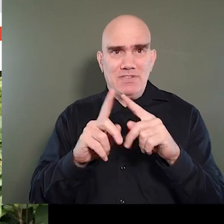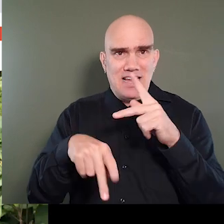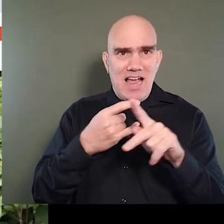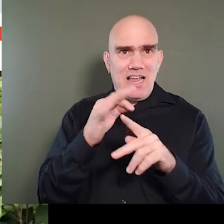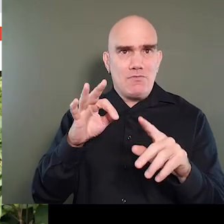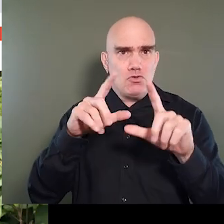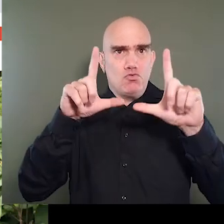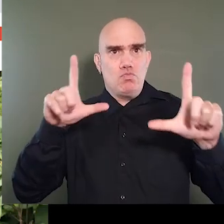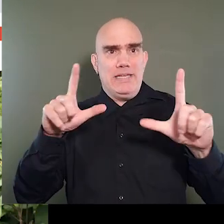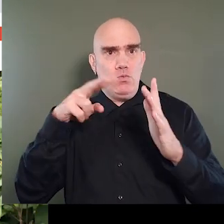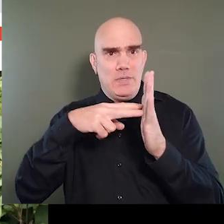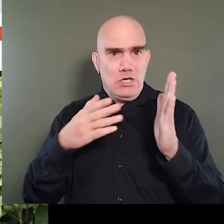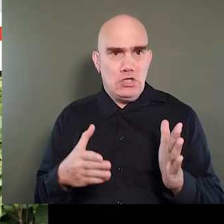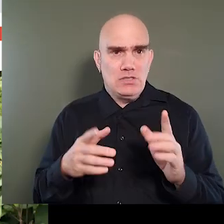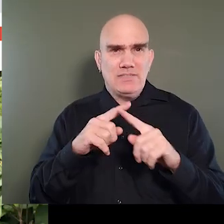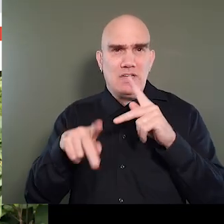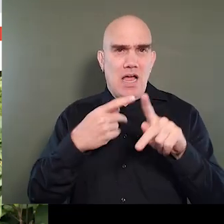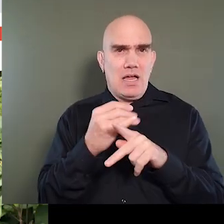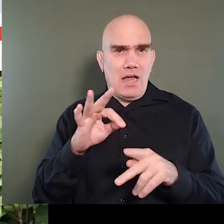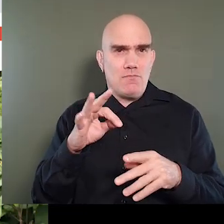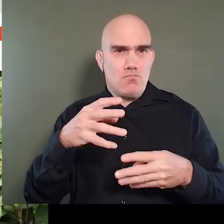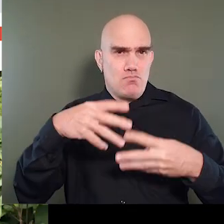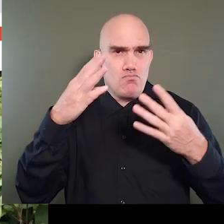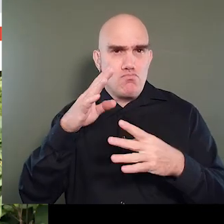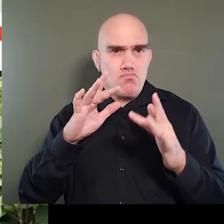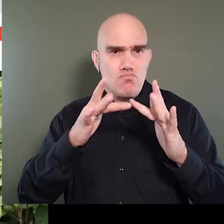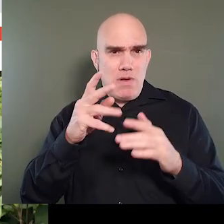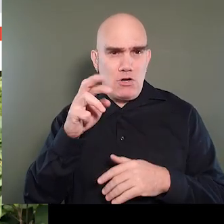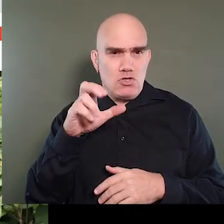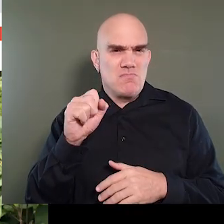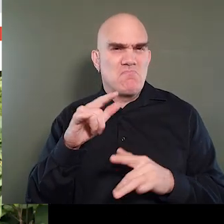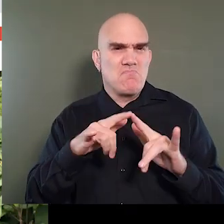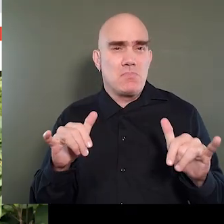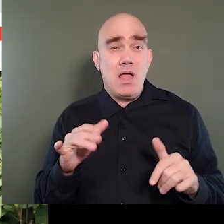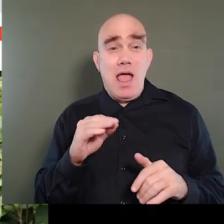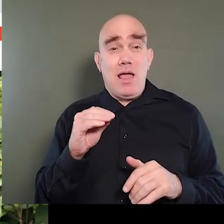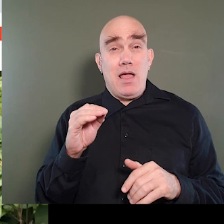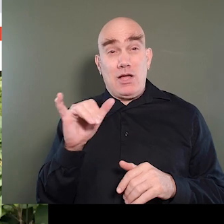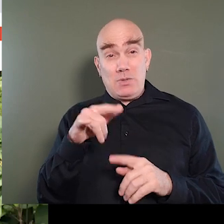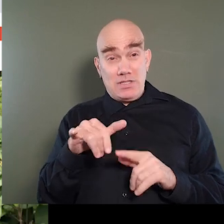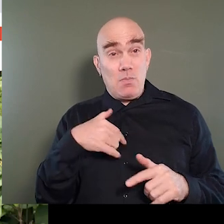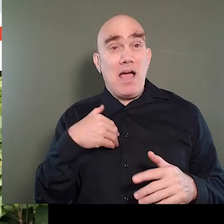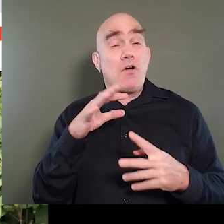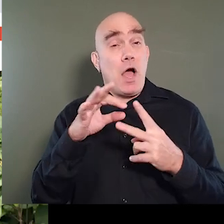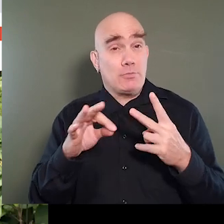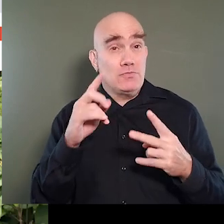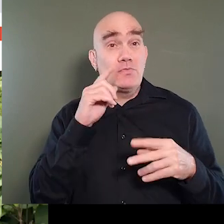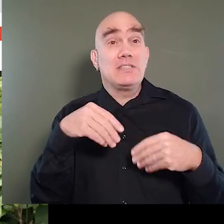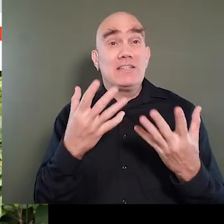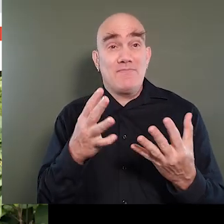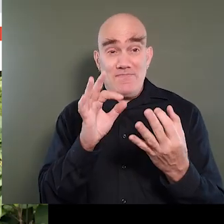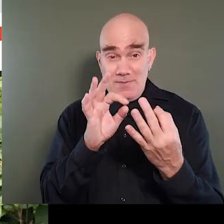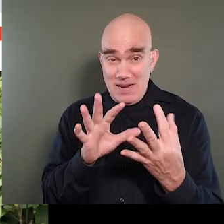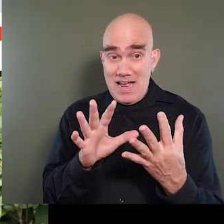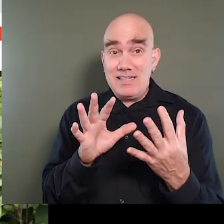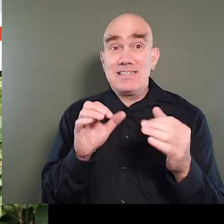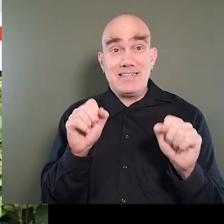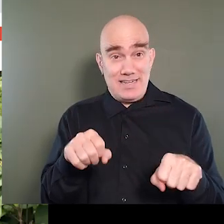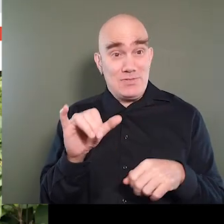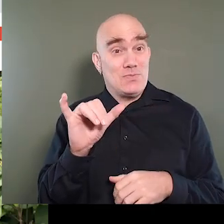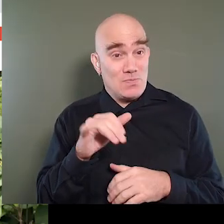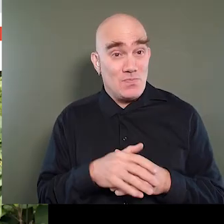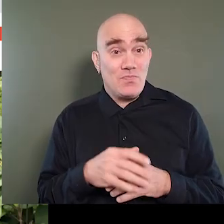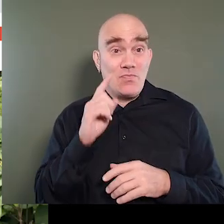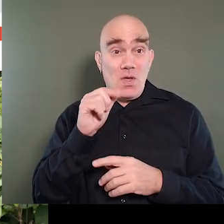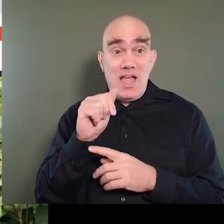kinds of screen readers, different kinds of browsers, things like that. And as well as that, we have the option to provide feedback